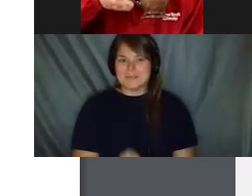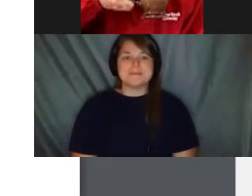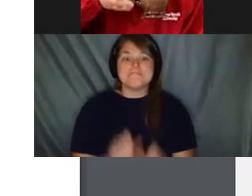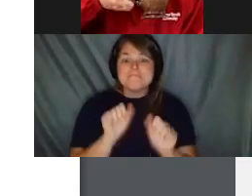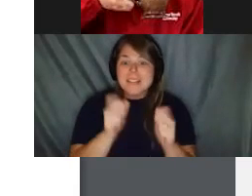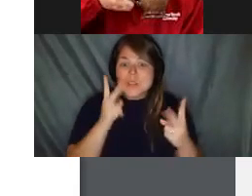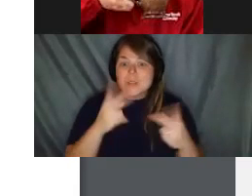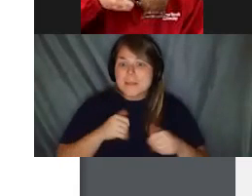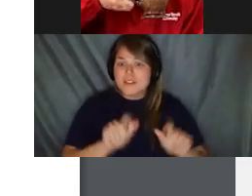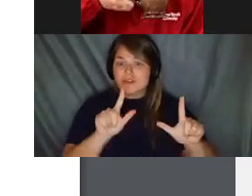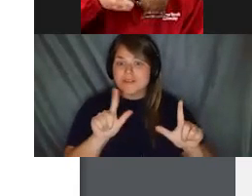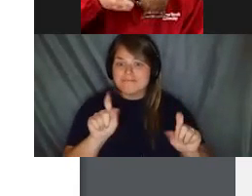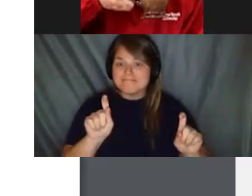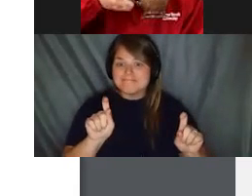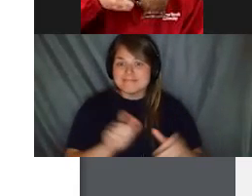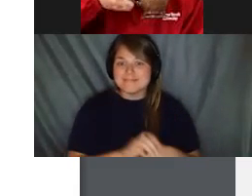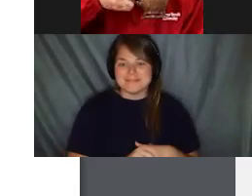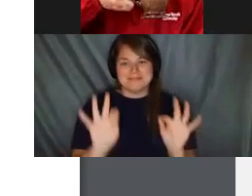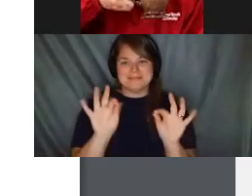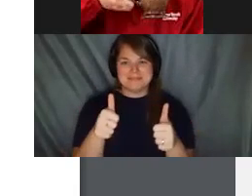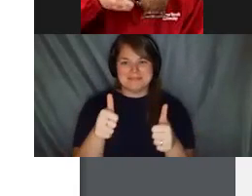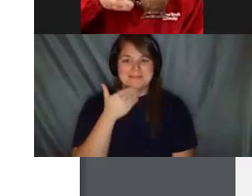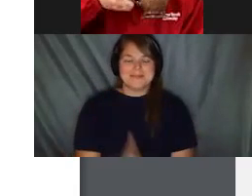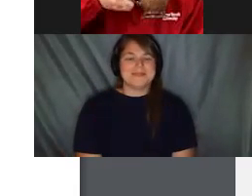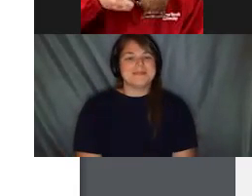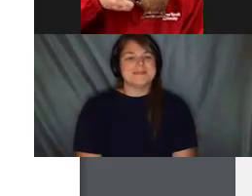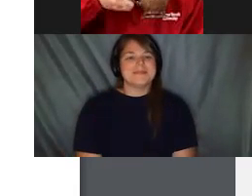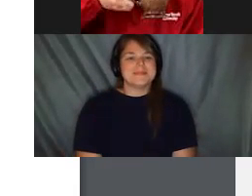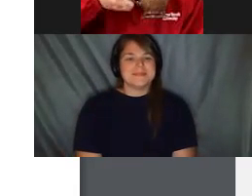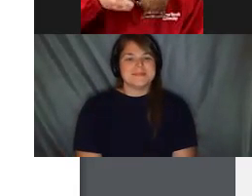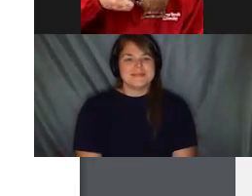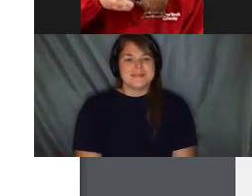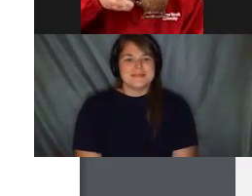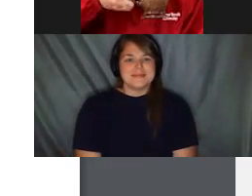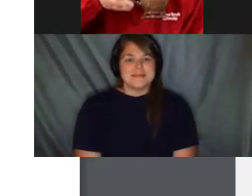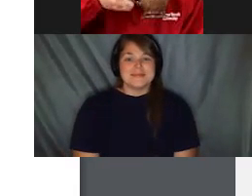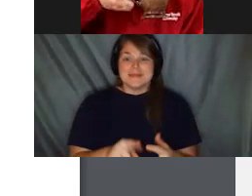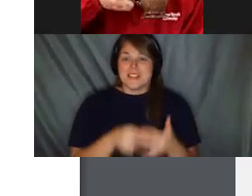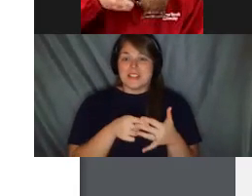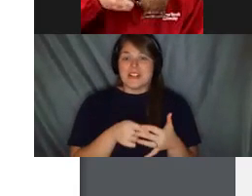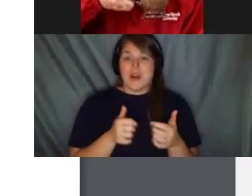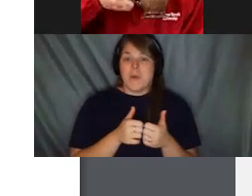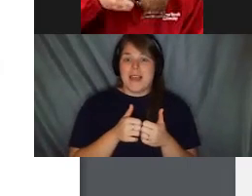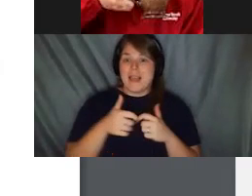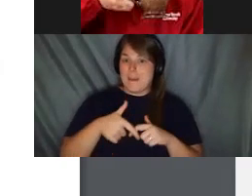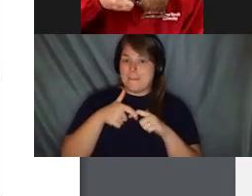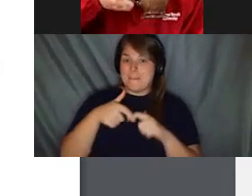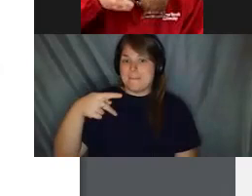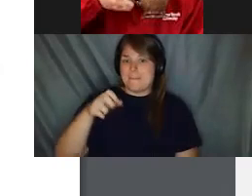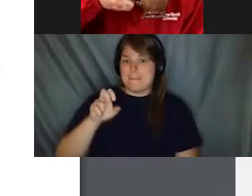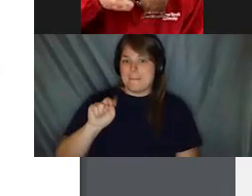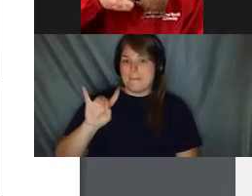screen? Awesome. Yeah. Thank you. So starting off with the pending action items from